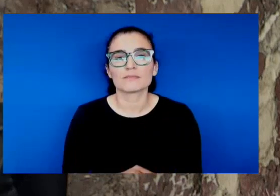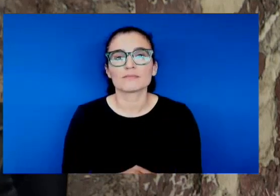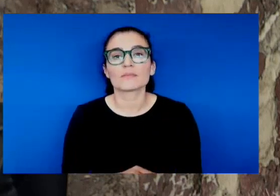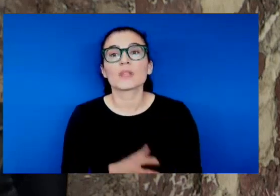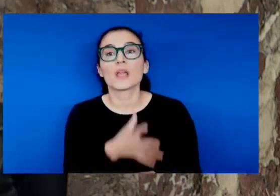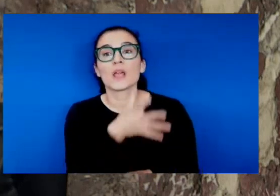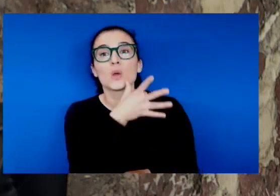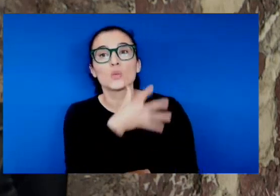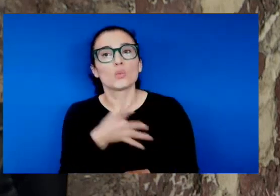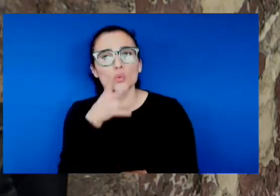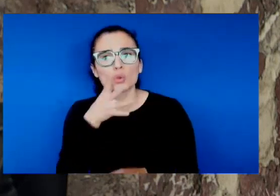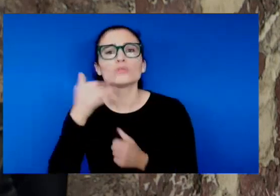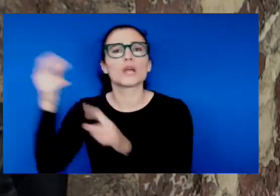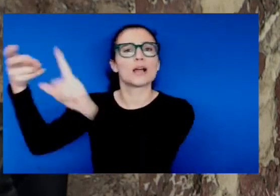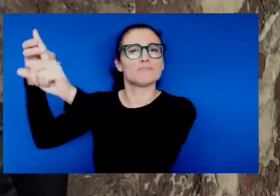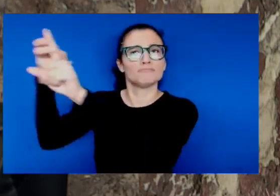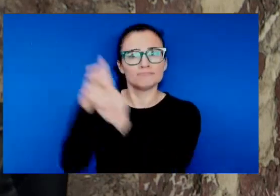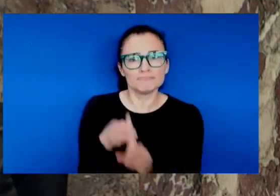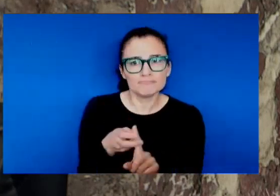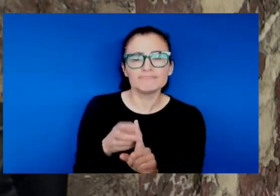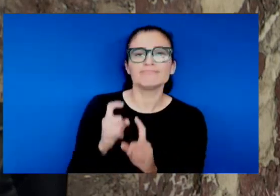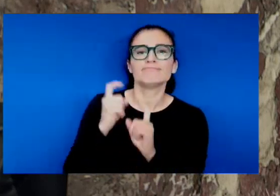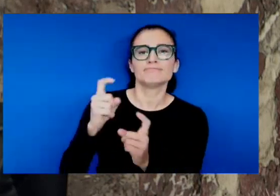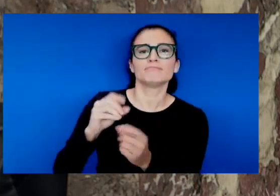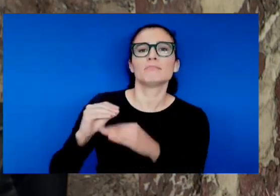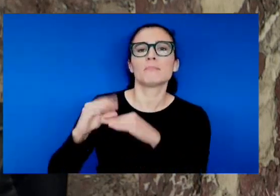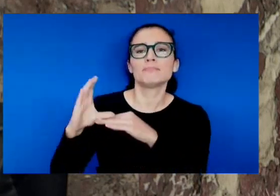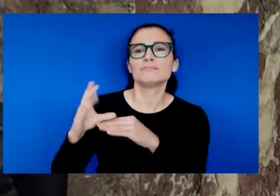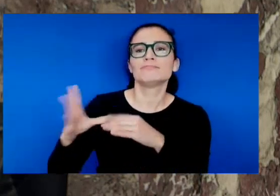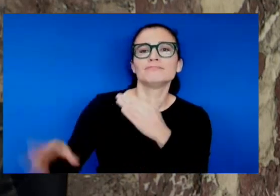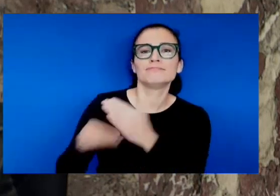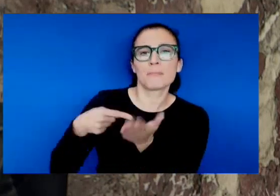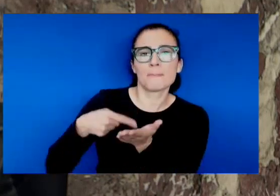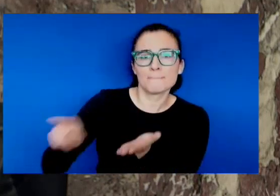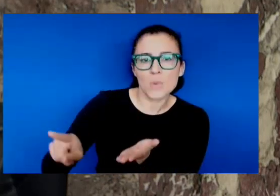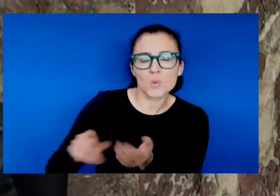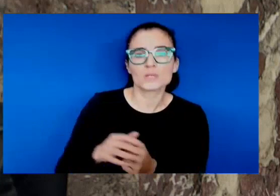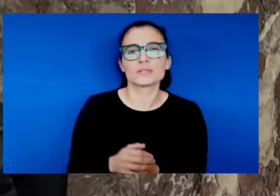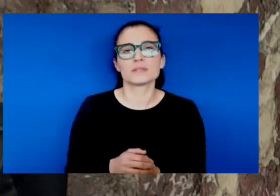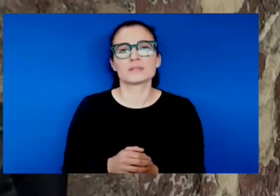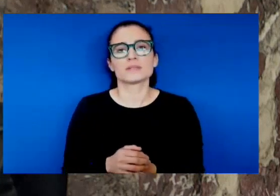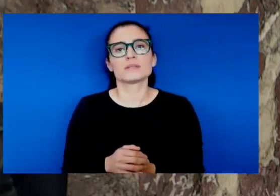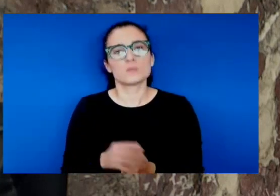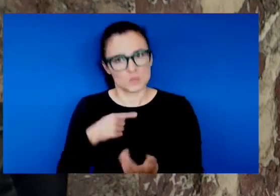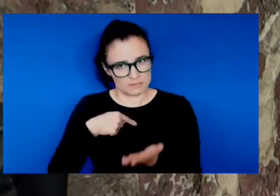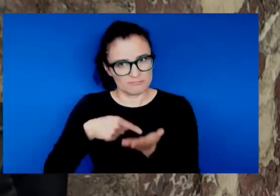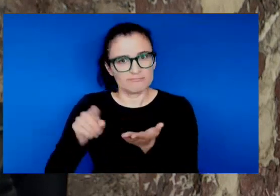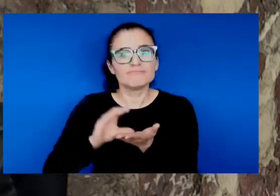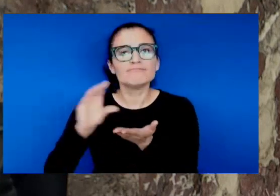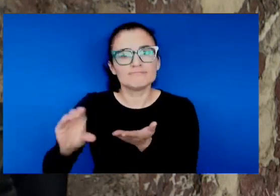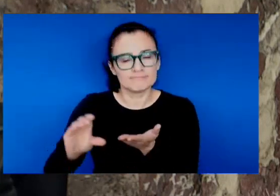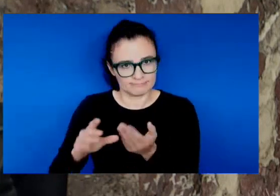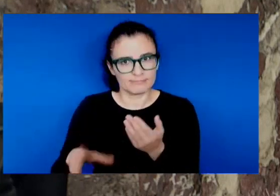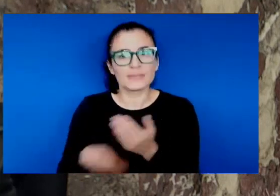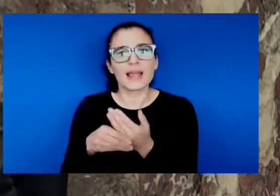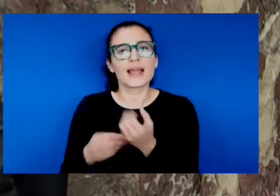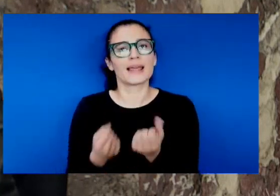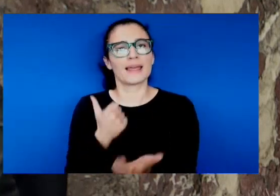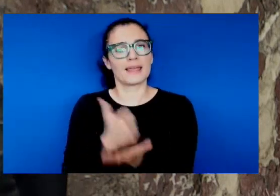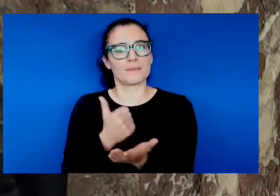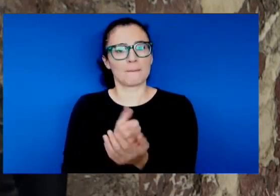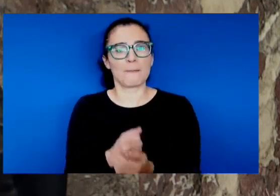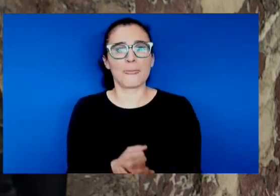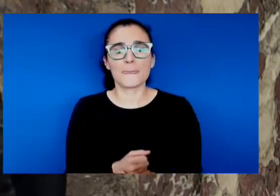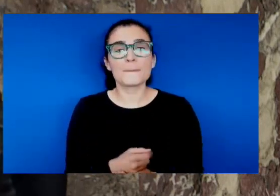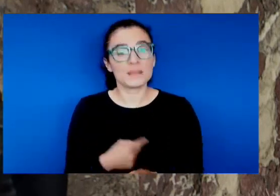going to continue to take those steps. I've personally, as the member will know, been to Williams Lake, met with doctors and nurses and health sciences